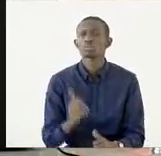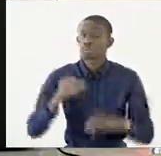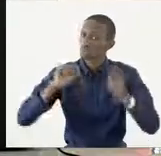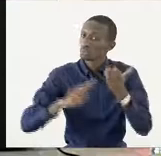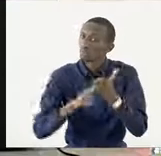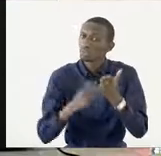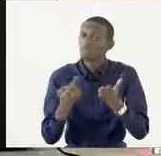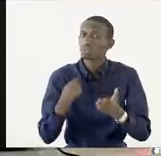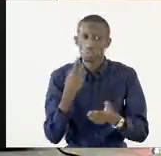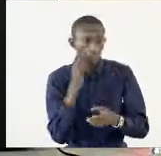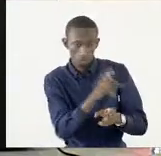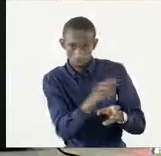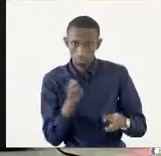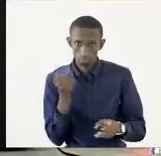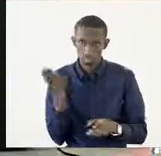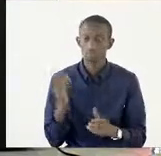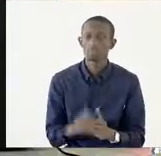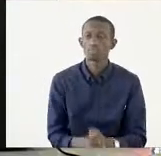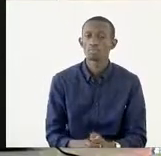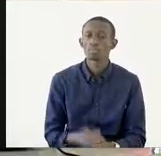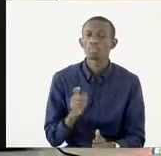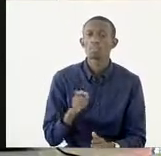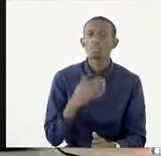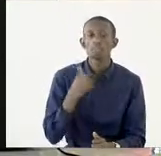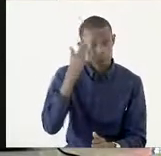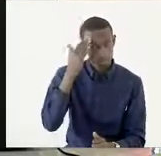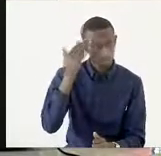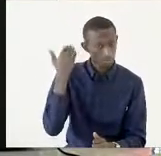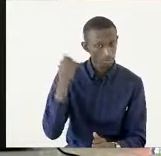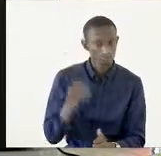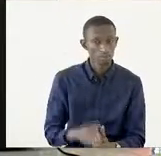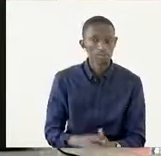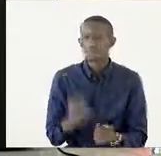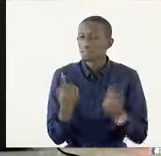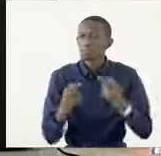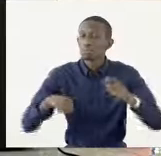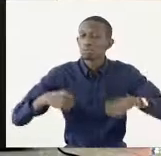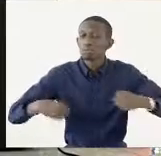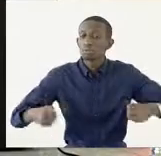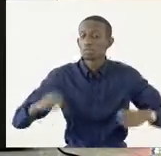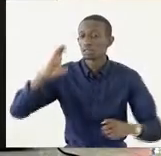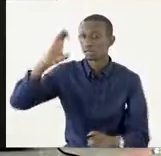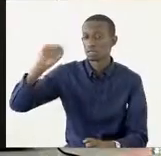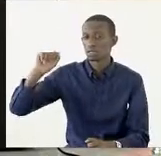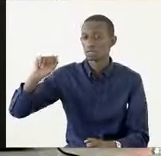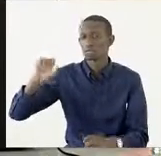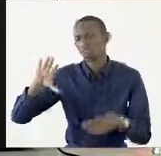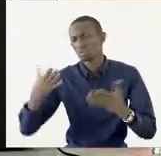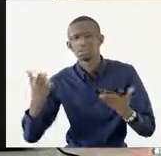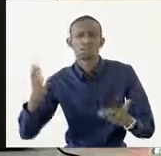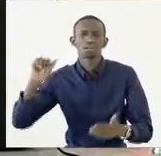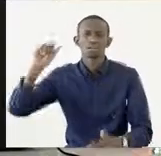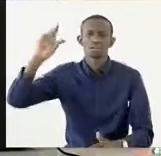just brought it in here so that, because I've said some of the reactions of the carbonyl compounds, whether aliphatic